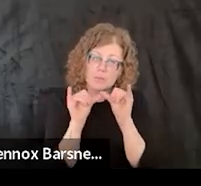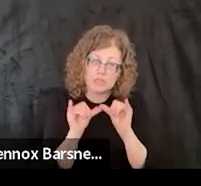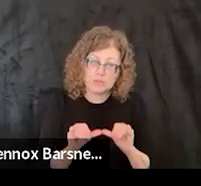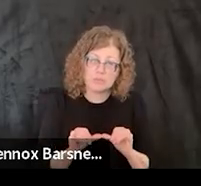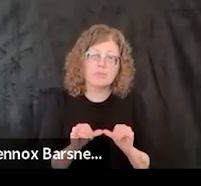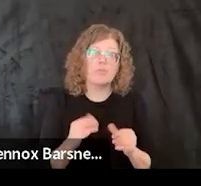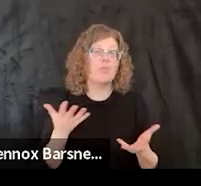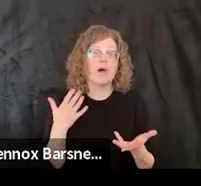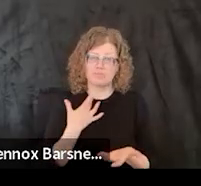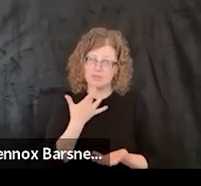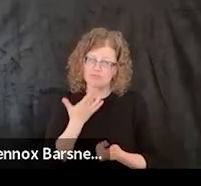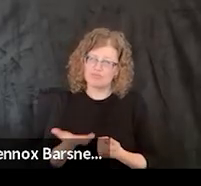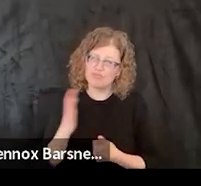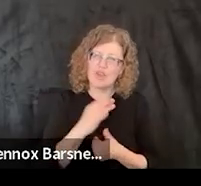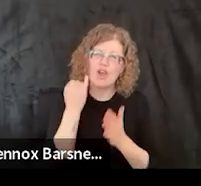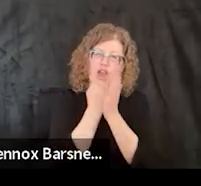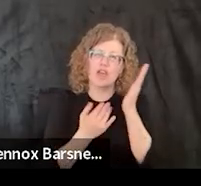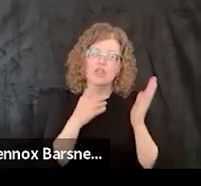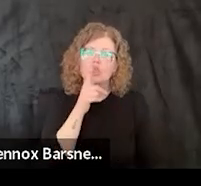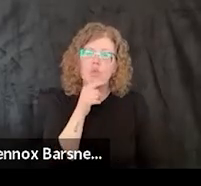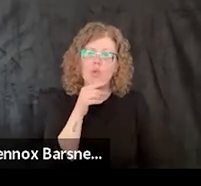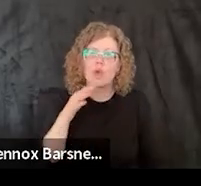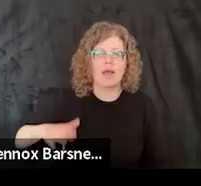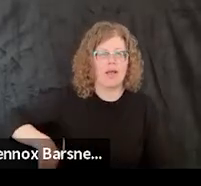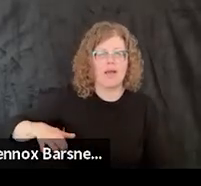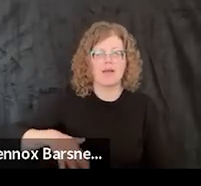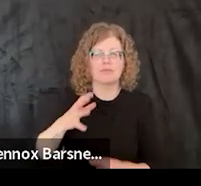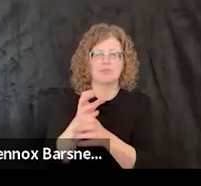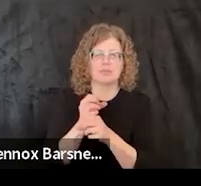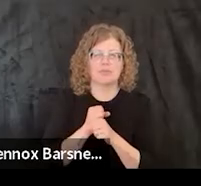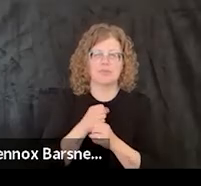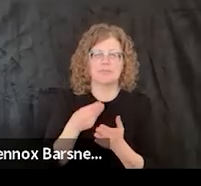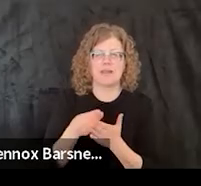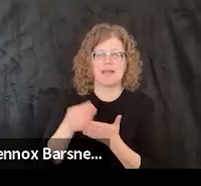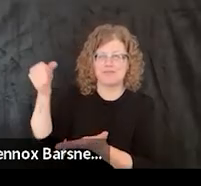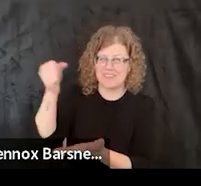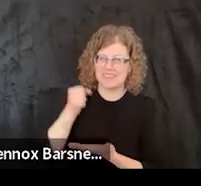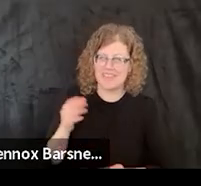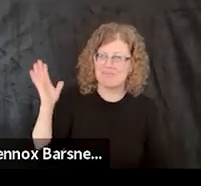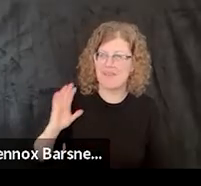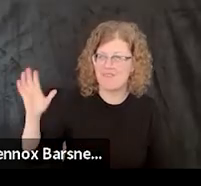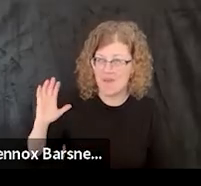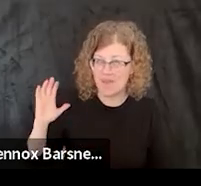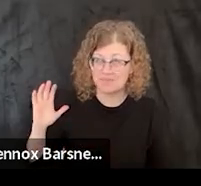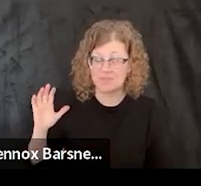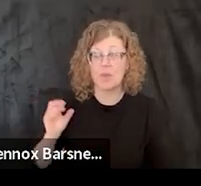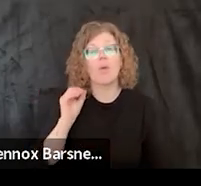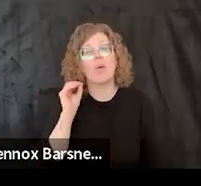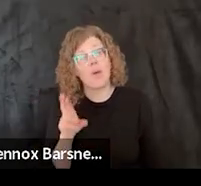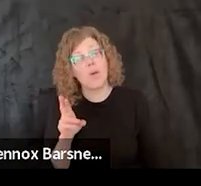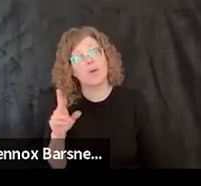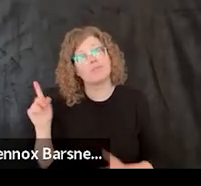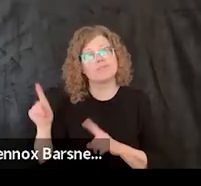projects from artists who have not received a Calgary Arts Development grant before or within the last 2 years, if needed, to